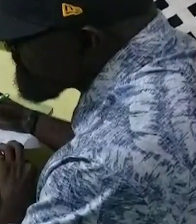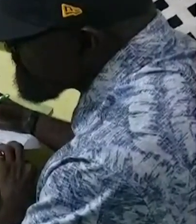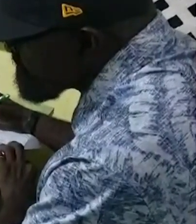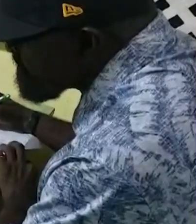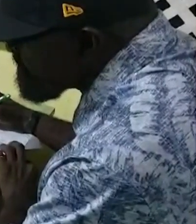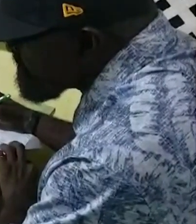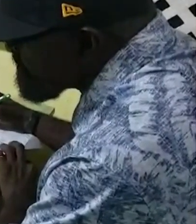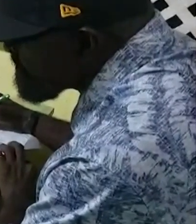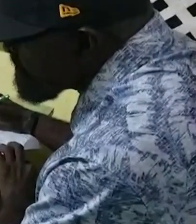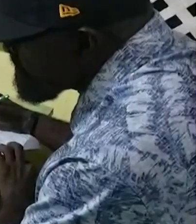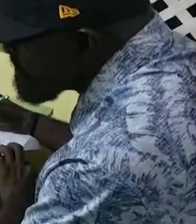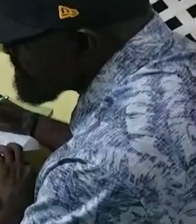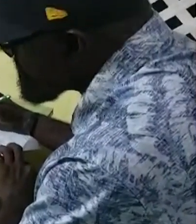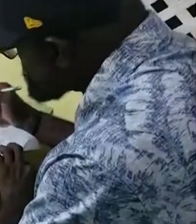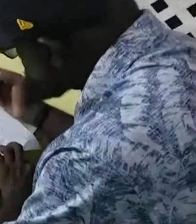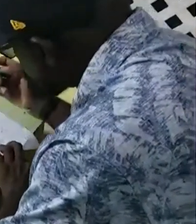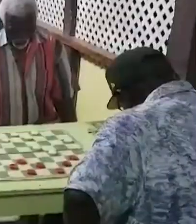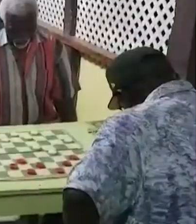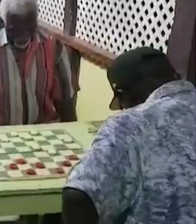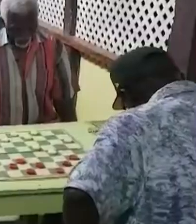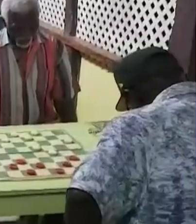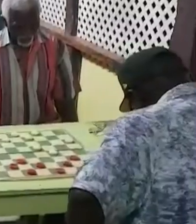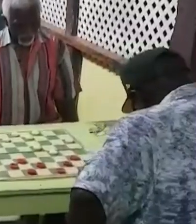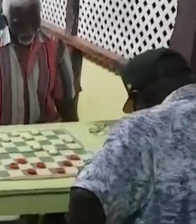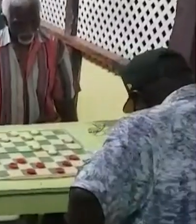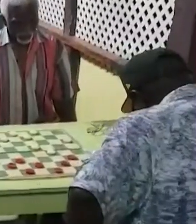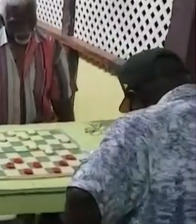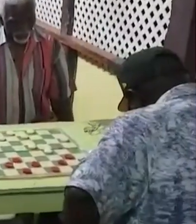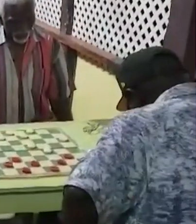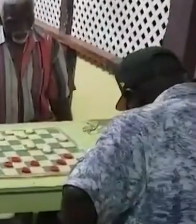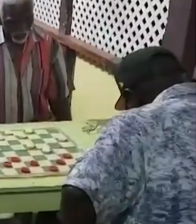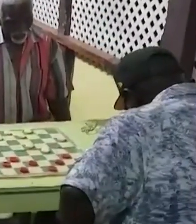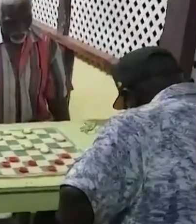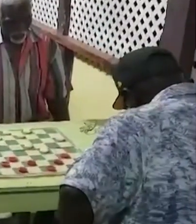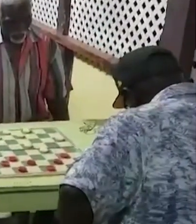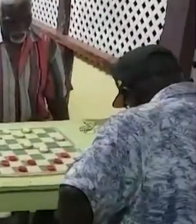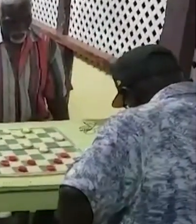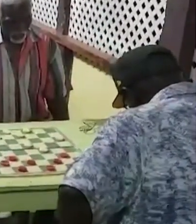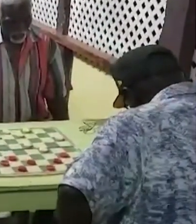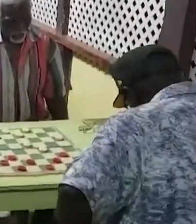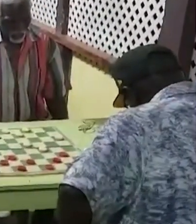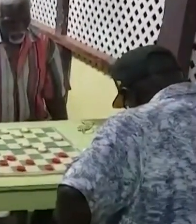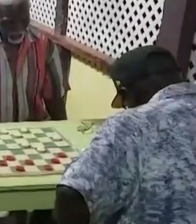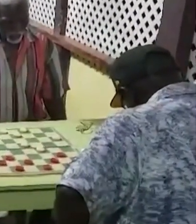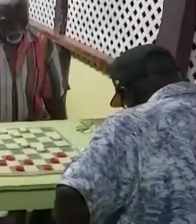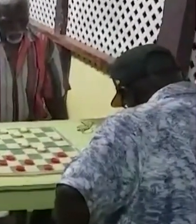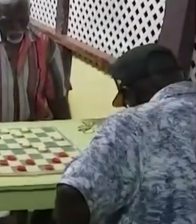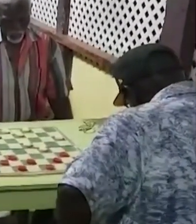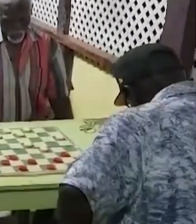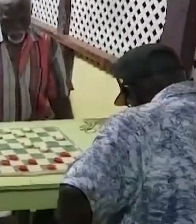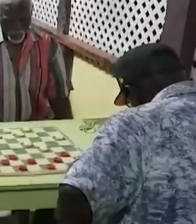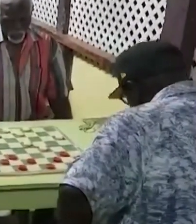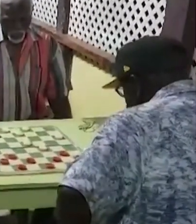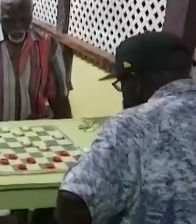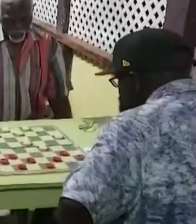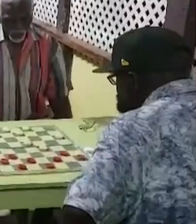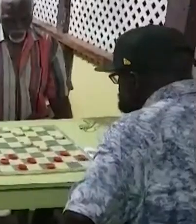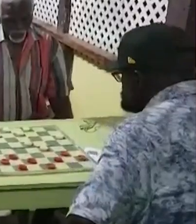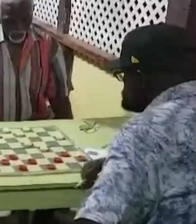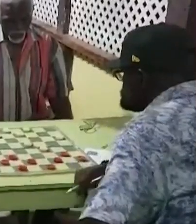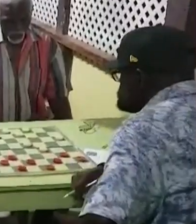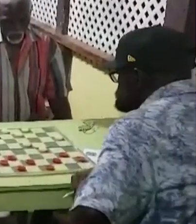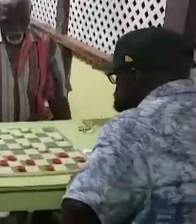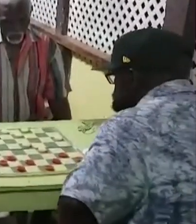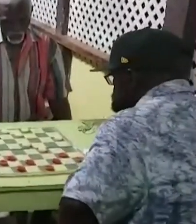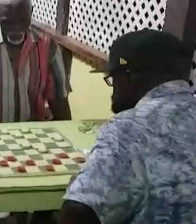securing a 1-love victory. In other results, Geoffrey Sox Clark took care of Julian Burgess 2-love, while Francis drew with Waldron and beat